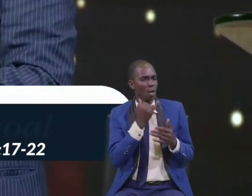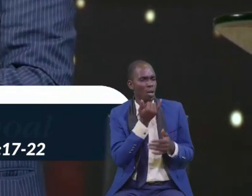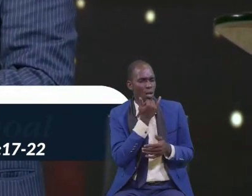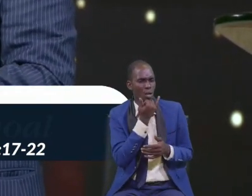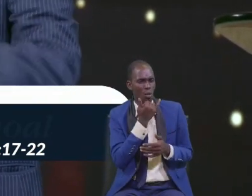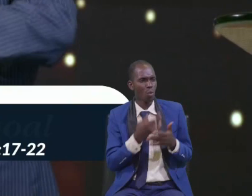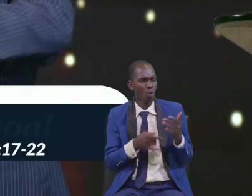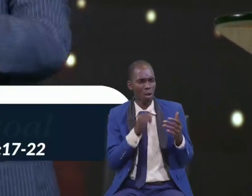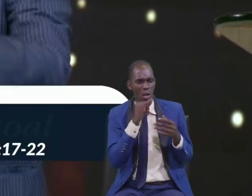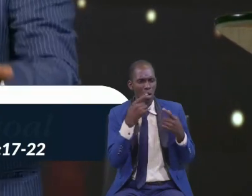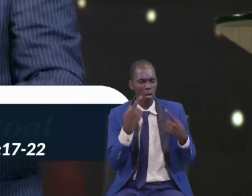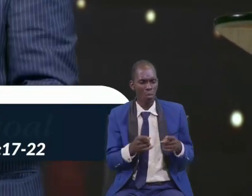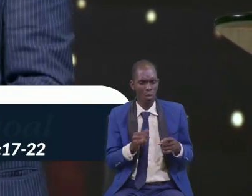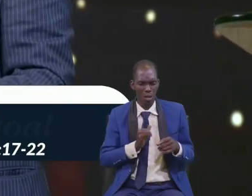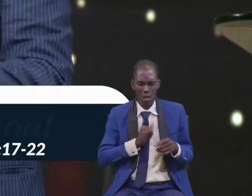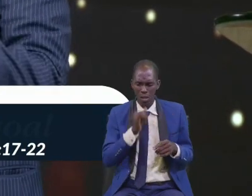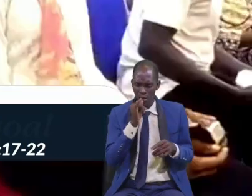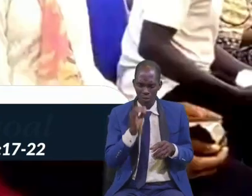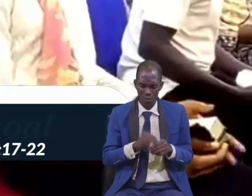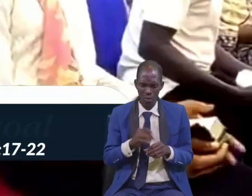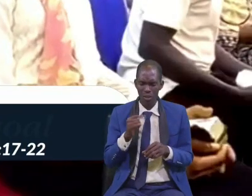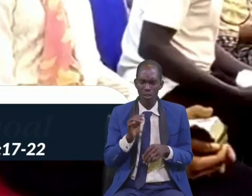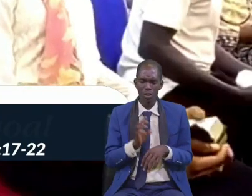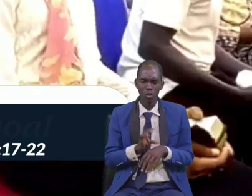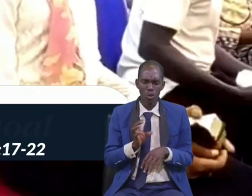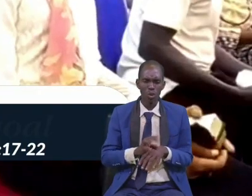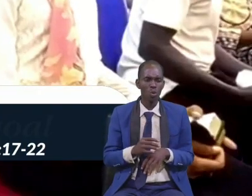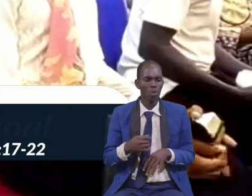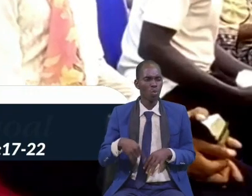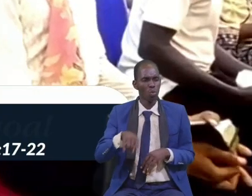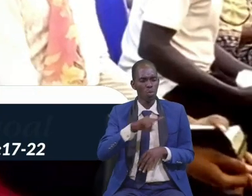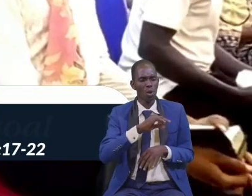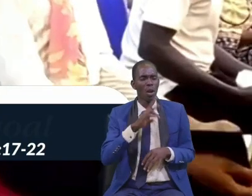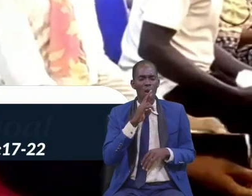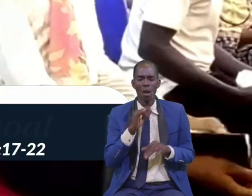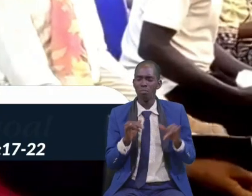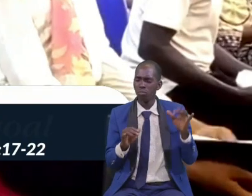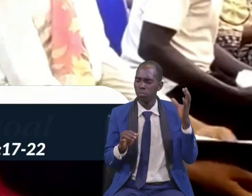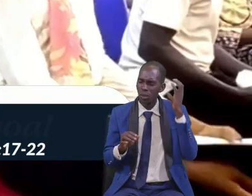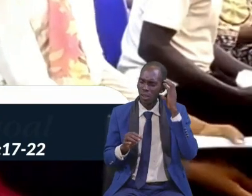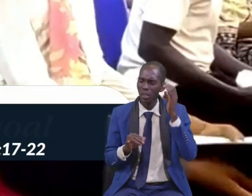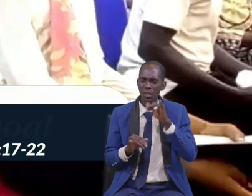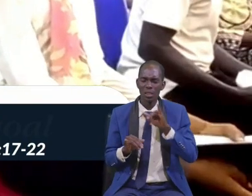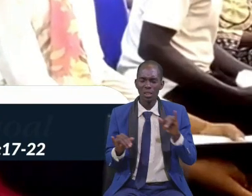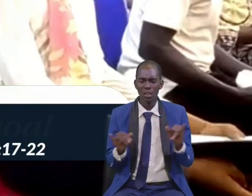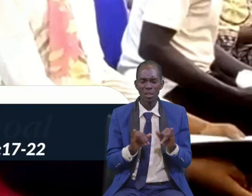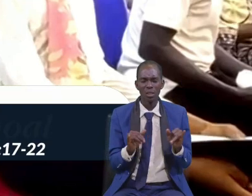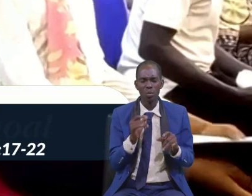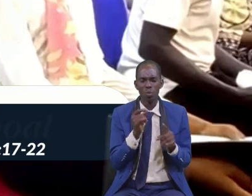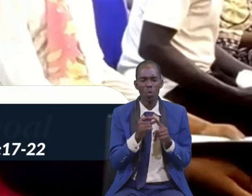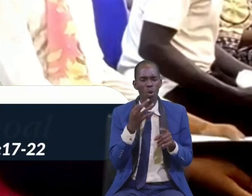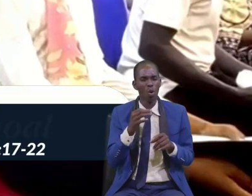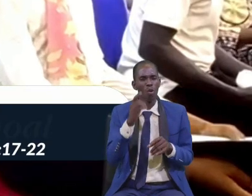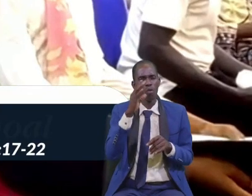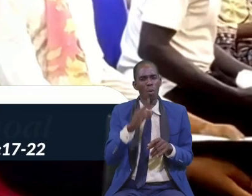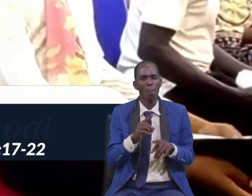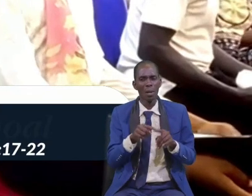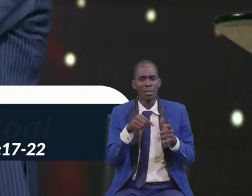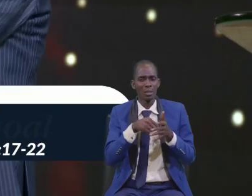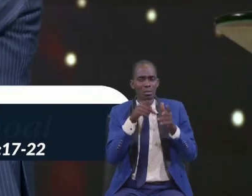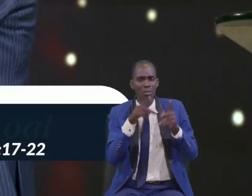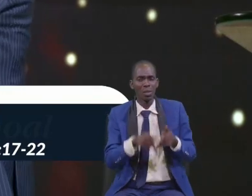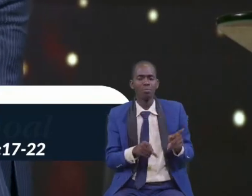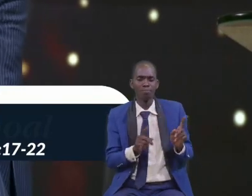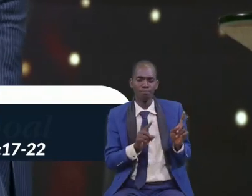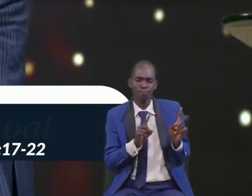the church, and we're still hearing the same word of God. And this person keeps coming and keeps coming to the church, and